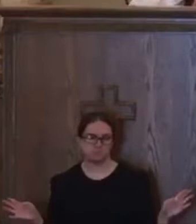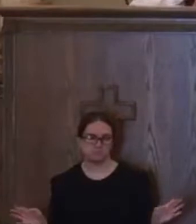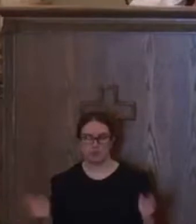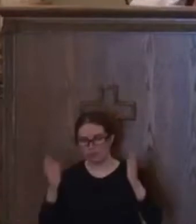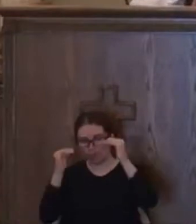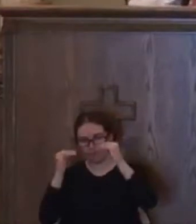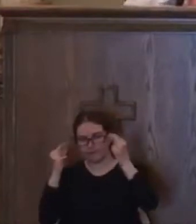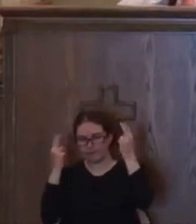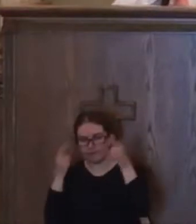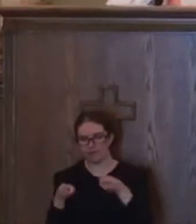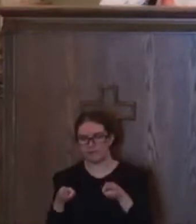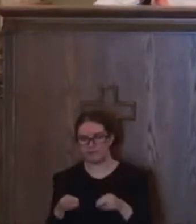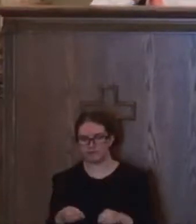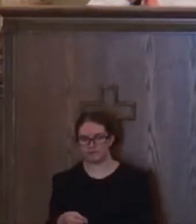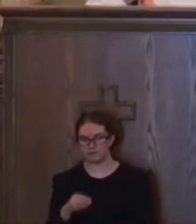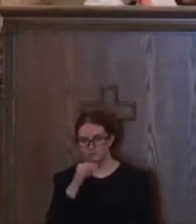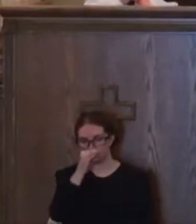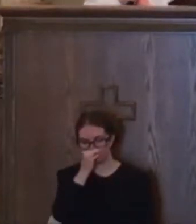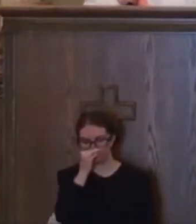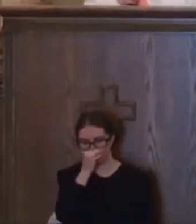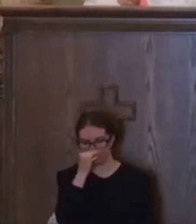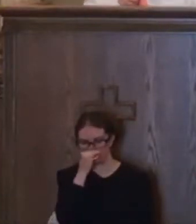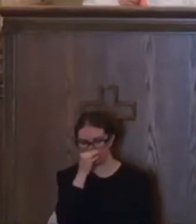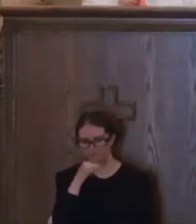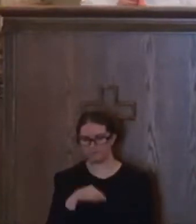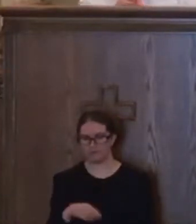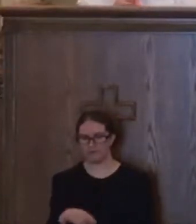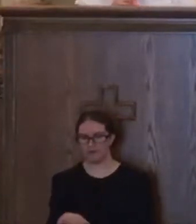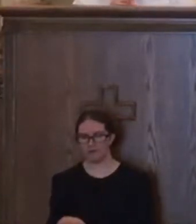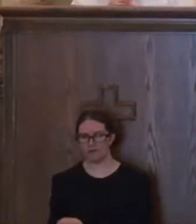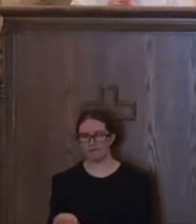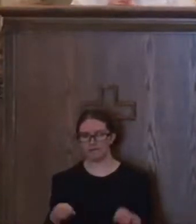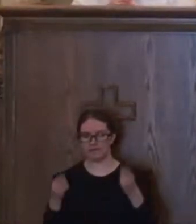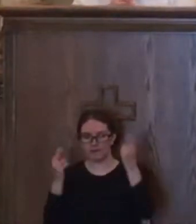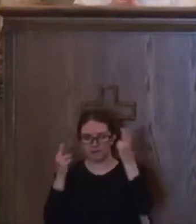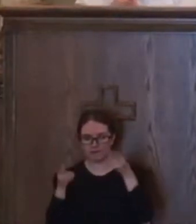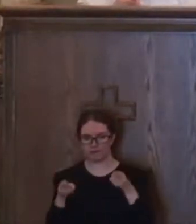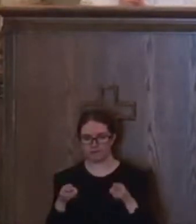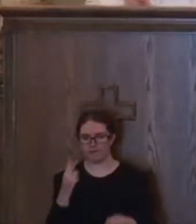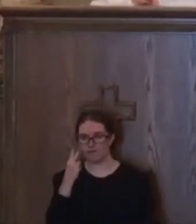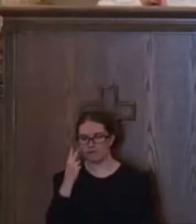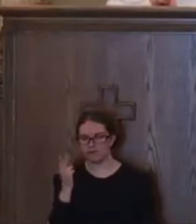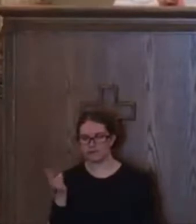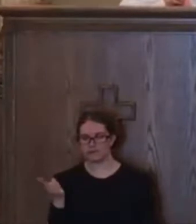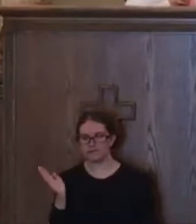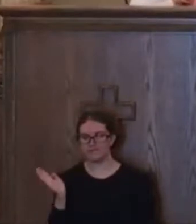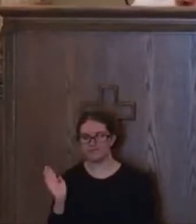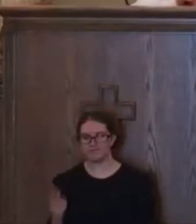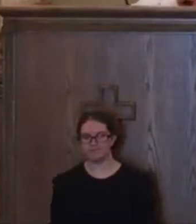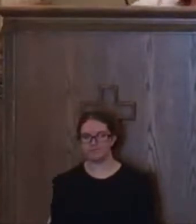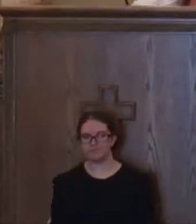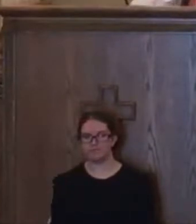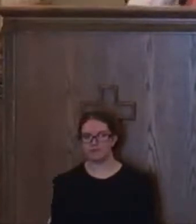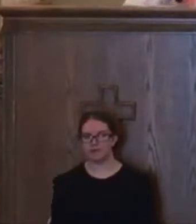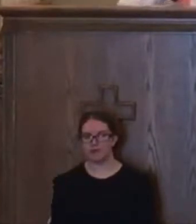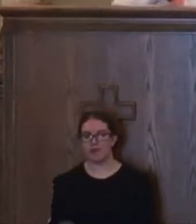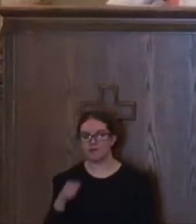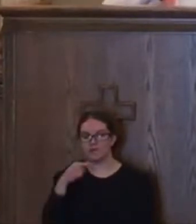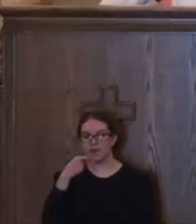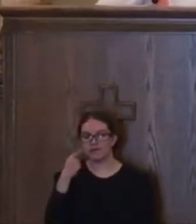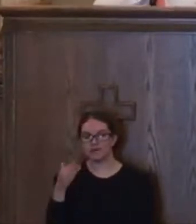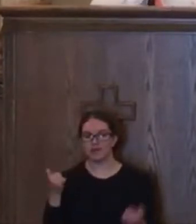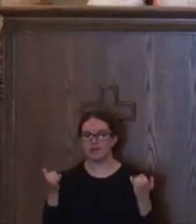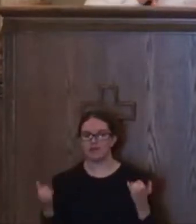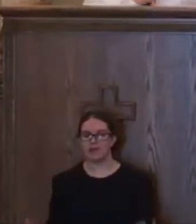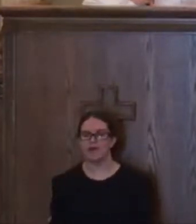Hopefully it'll happen. Hopefully it will come forth and we'll see it go down. Well, I'm going to tell you